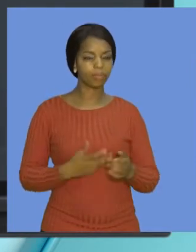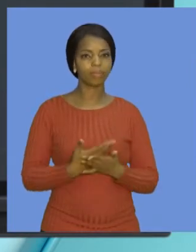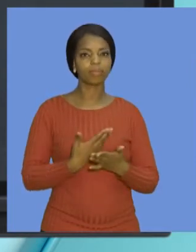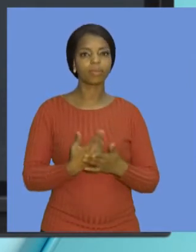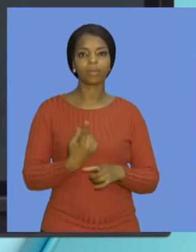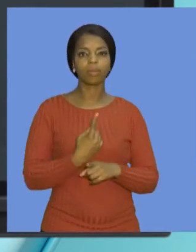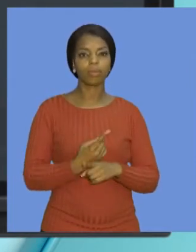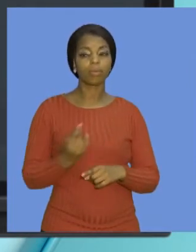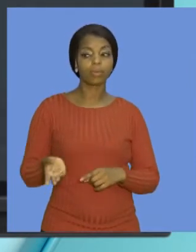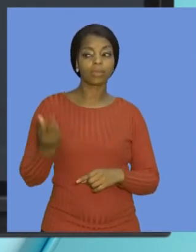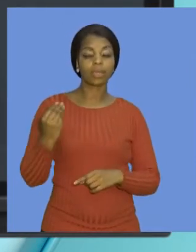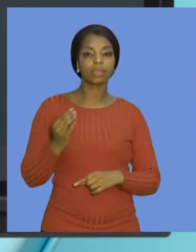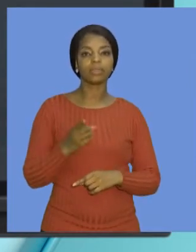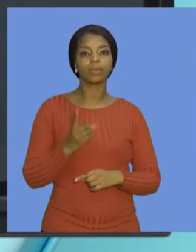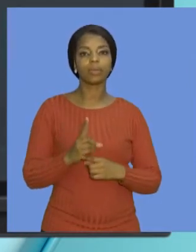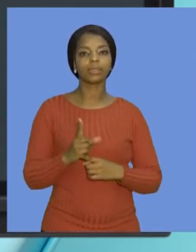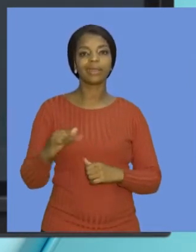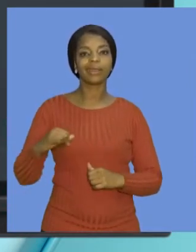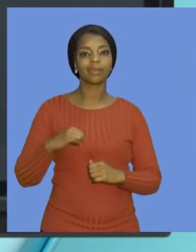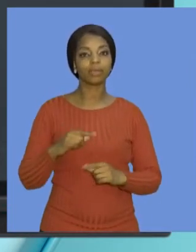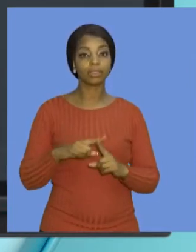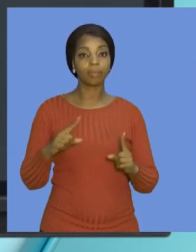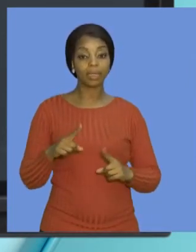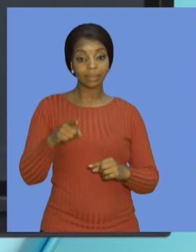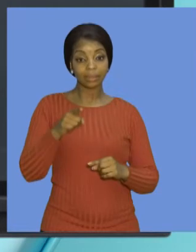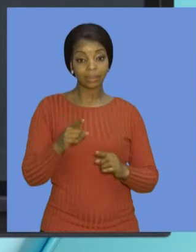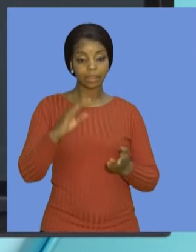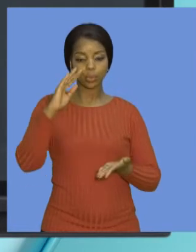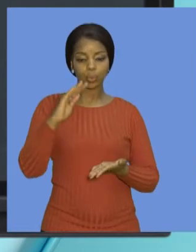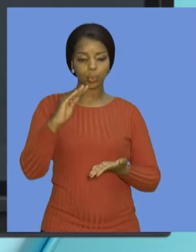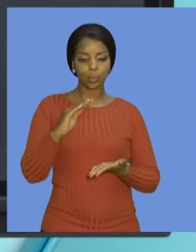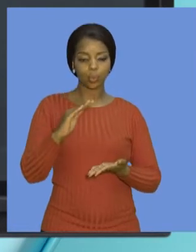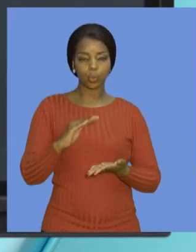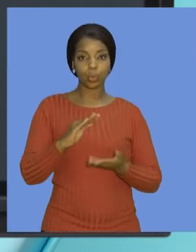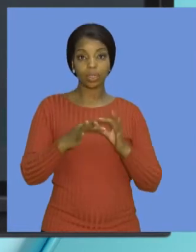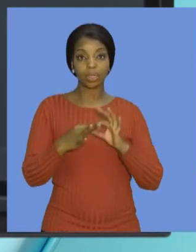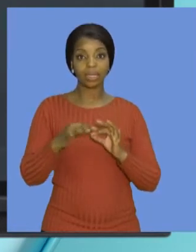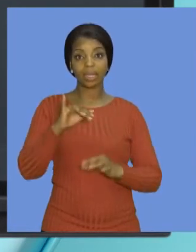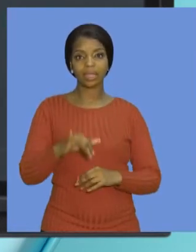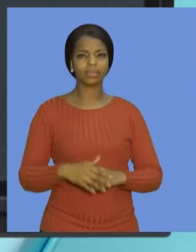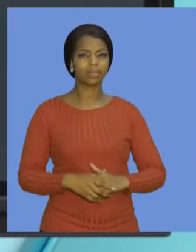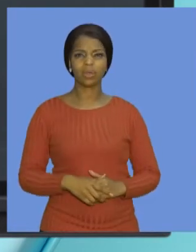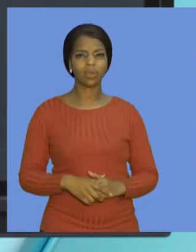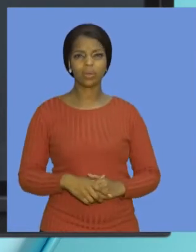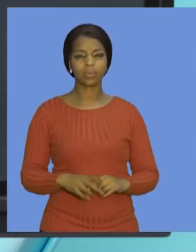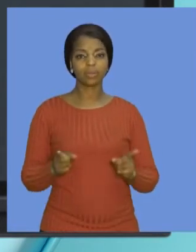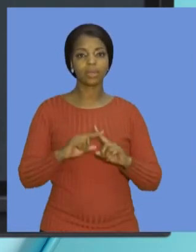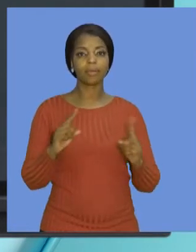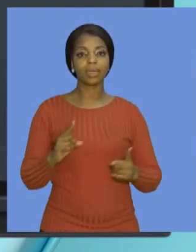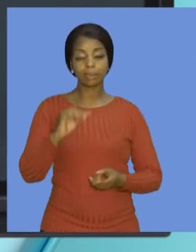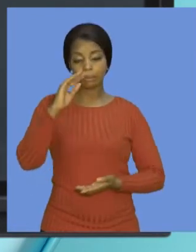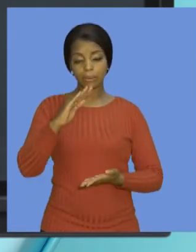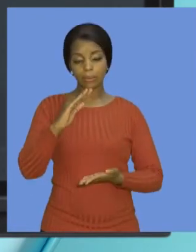your refund back. But that's not what depreciation is about. Depreciation is about a decrease in